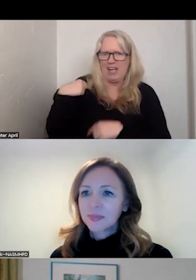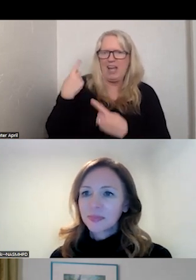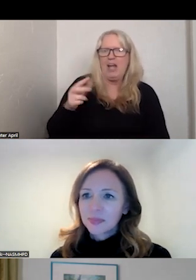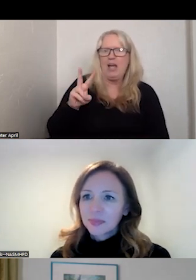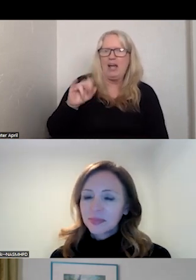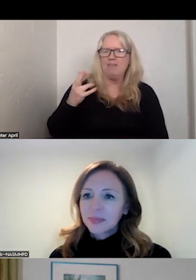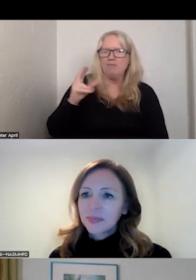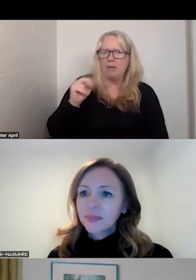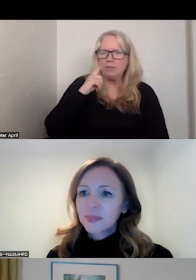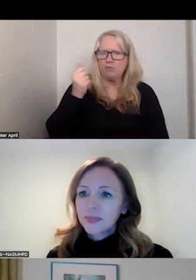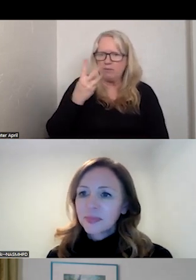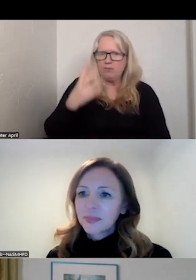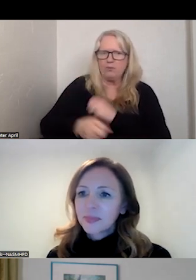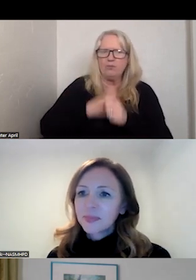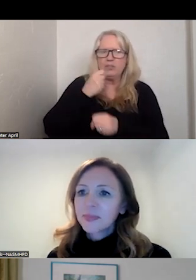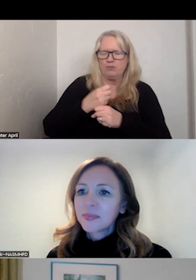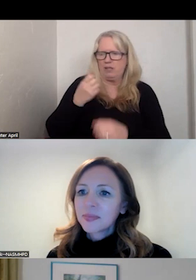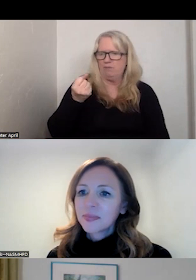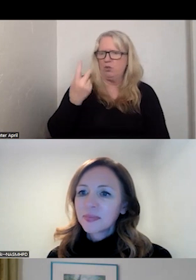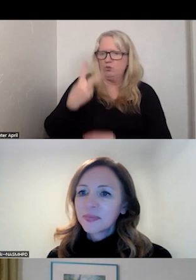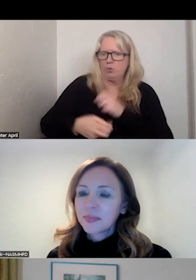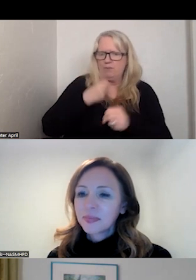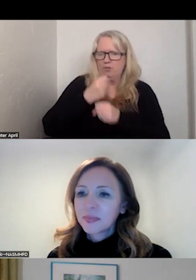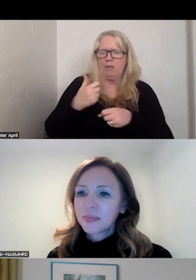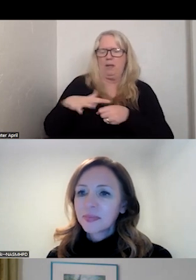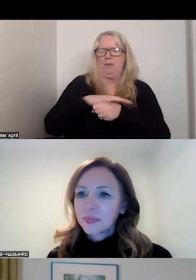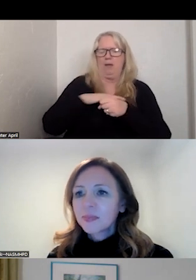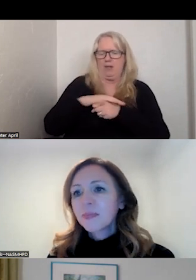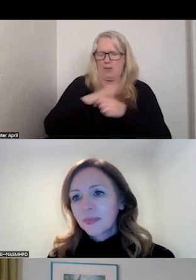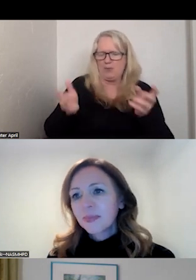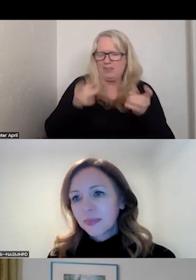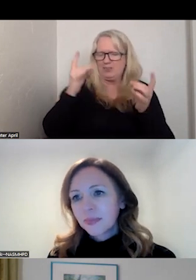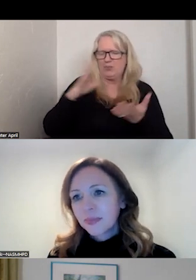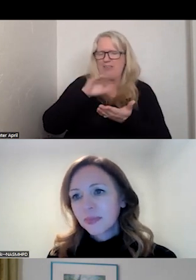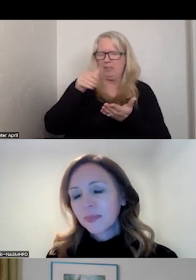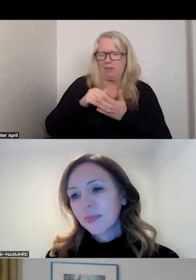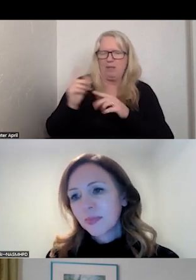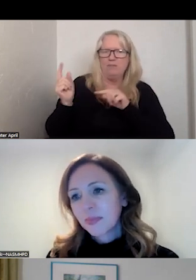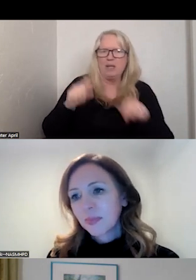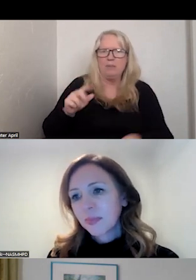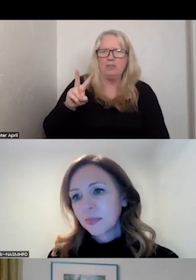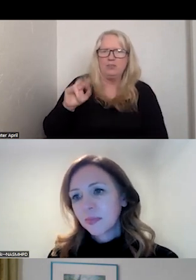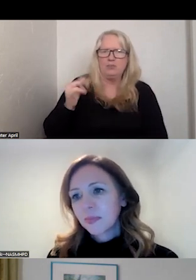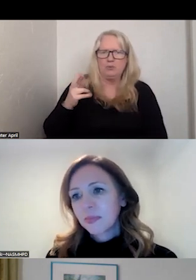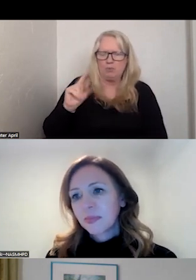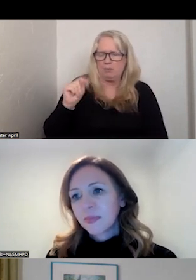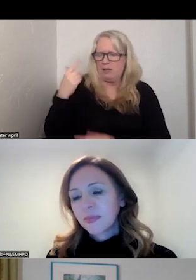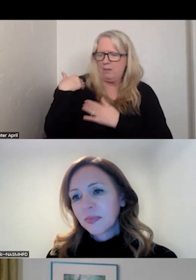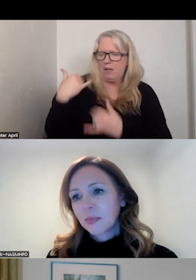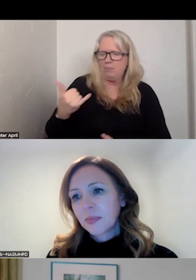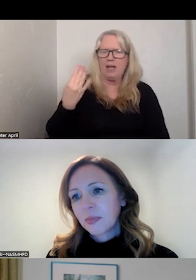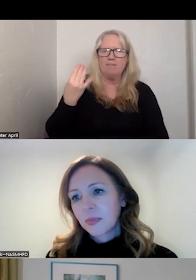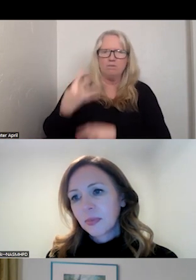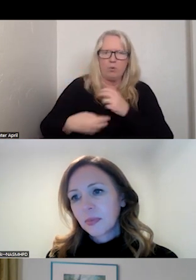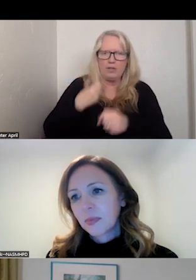few years now and worked for 12 years at my local crisis center prior to coming to Vibrant. In my last 4 years, I